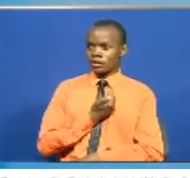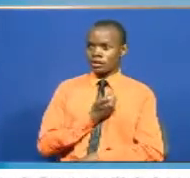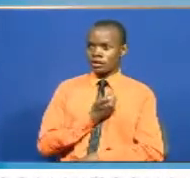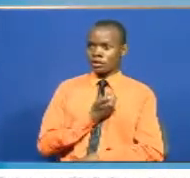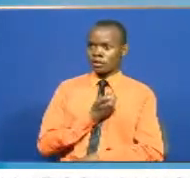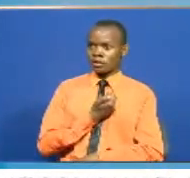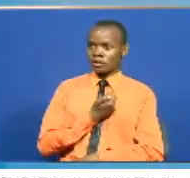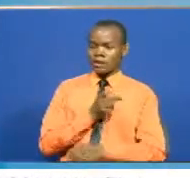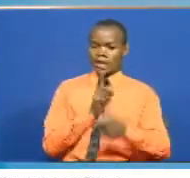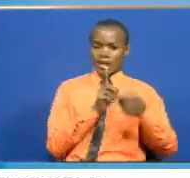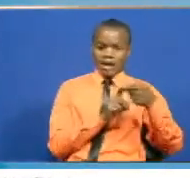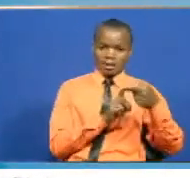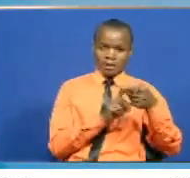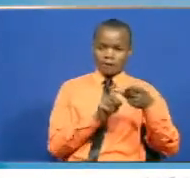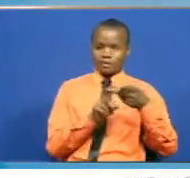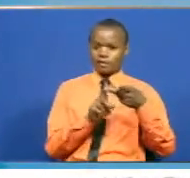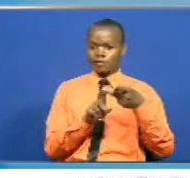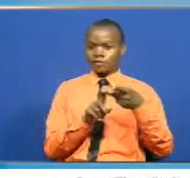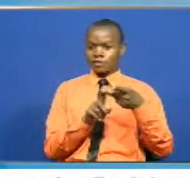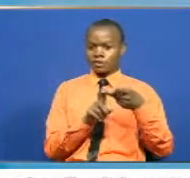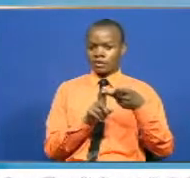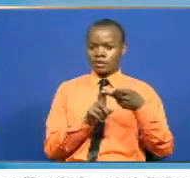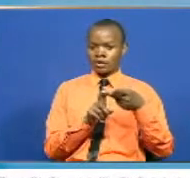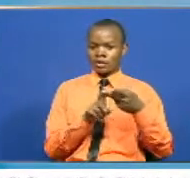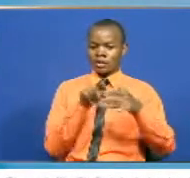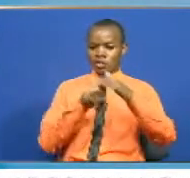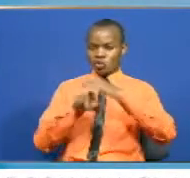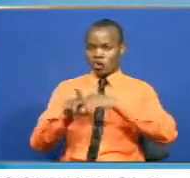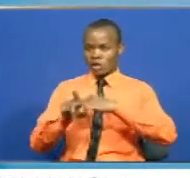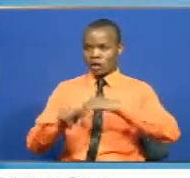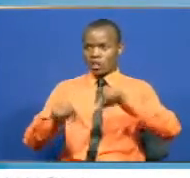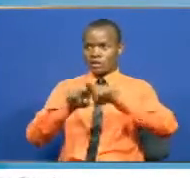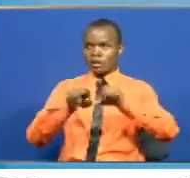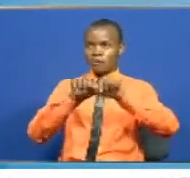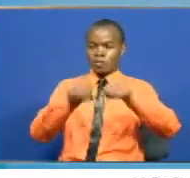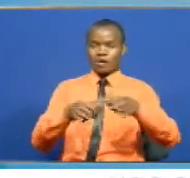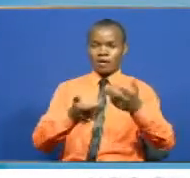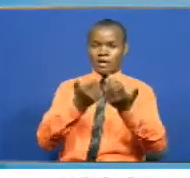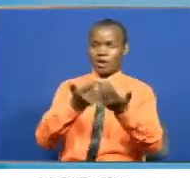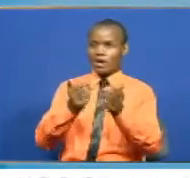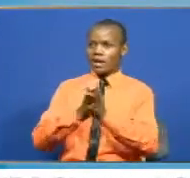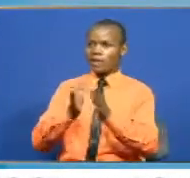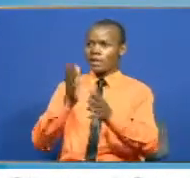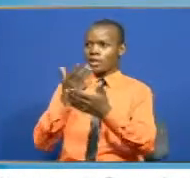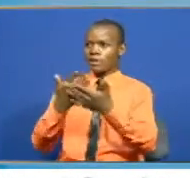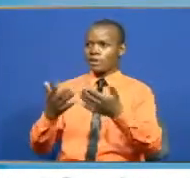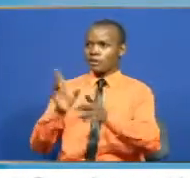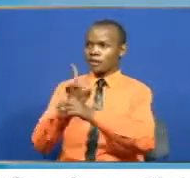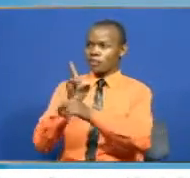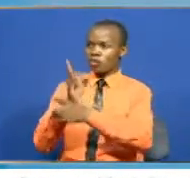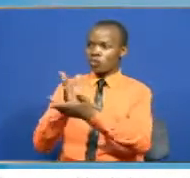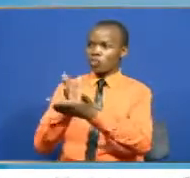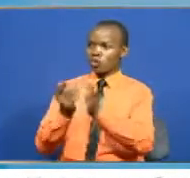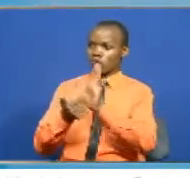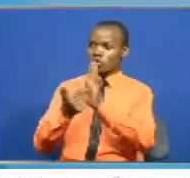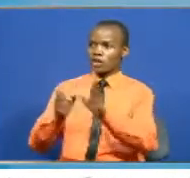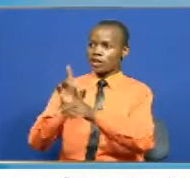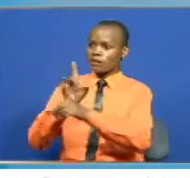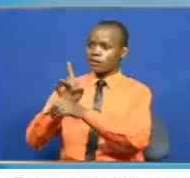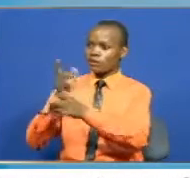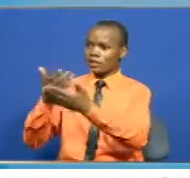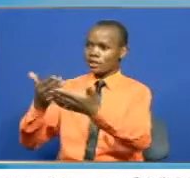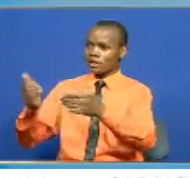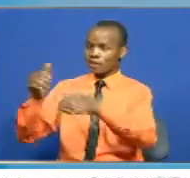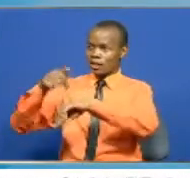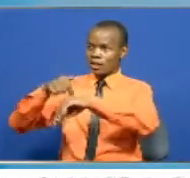execution, finishing, studying opponents, scouting, those kind of things. She's bringing a different angle to the game.